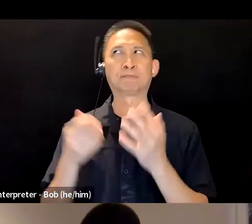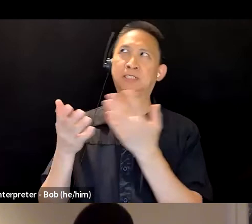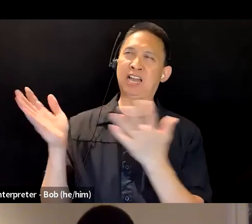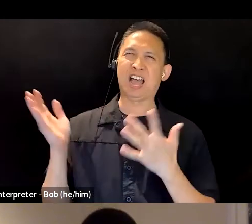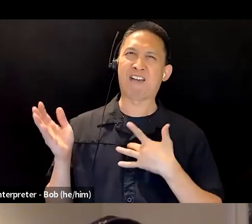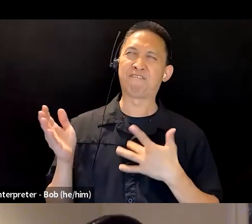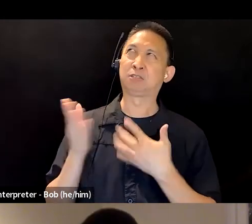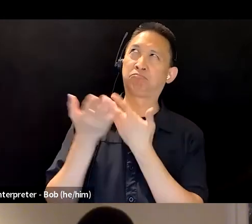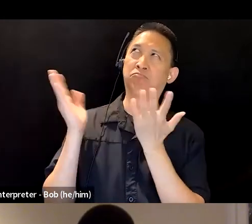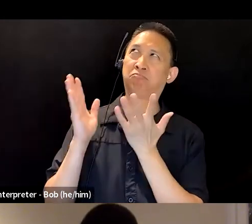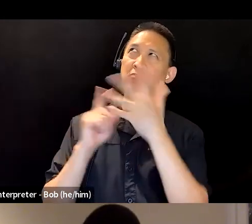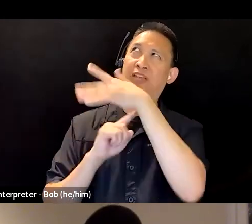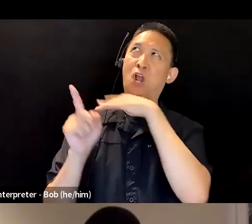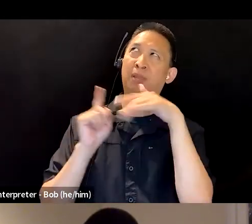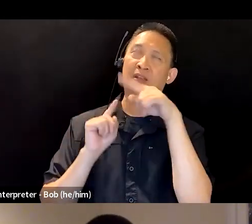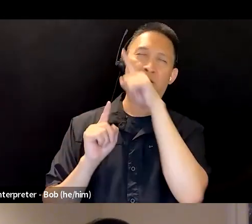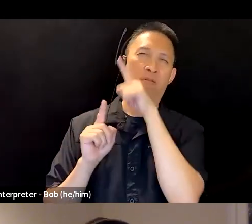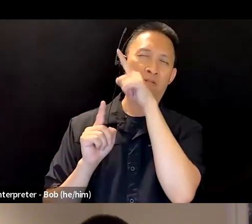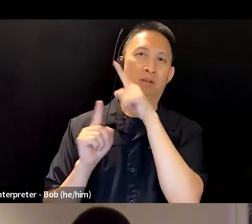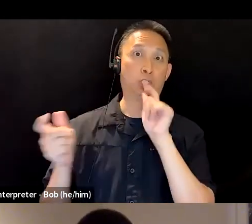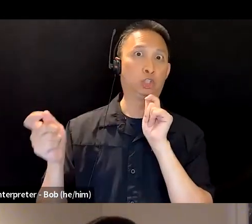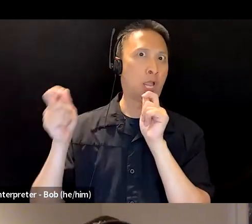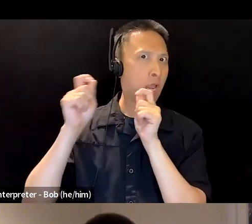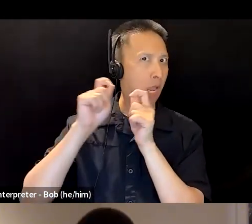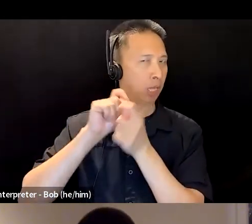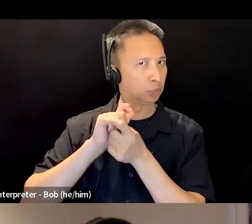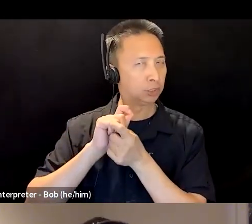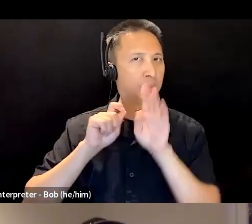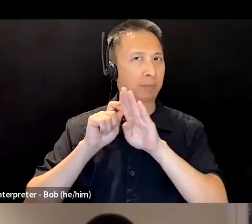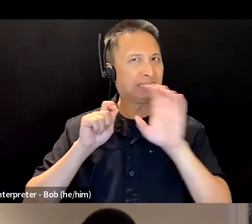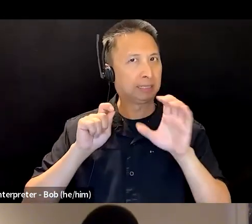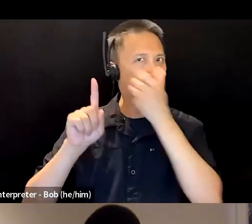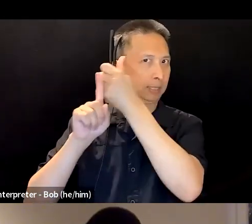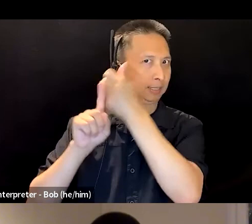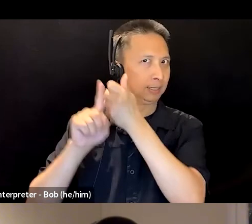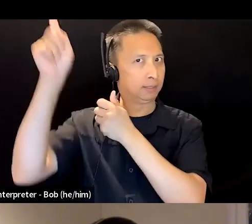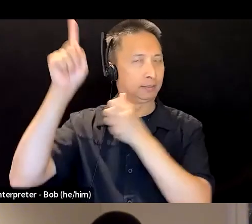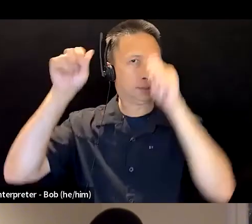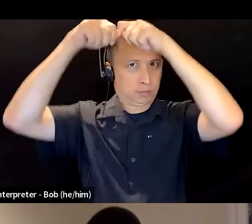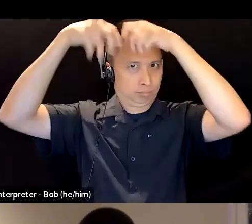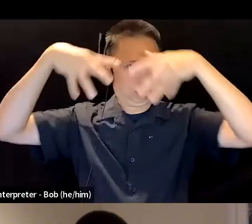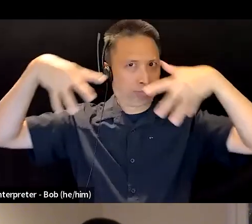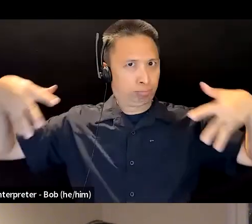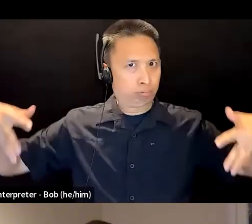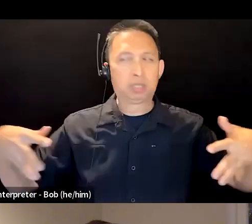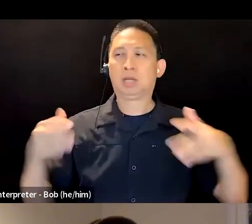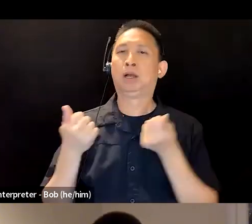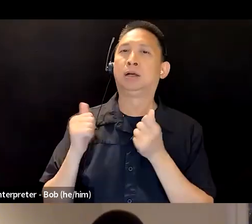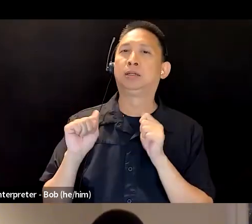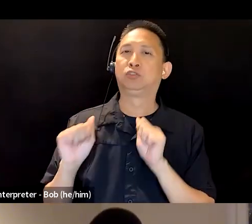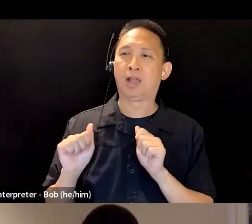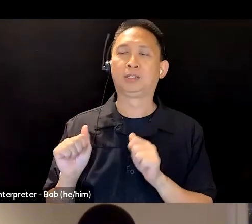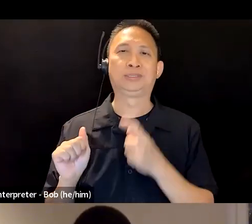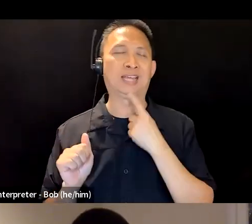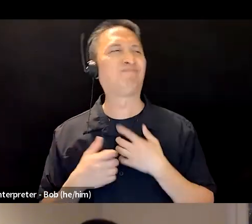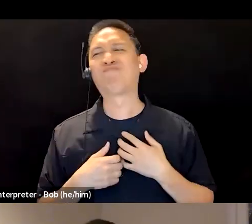kind of environment of the BBC public broadcasting, again, trying to justify itself and not wanting to seem